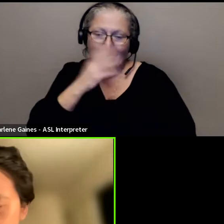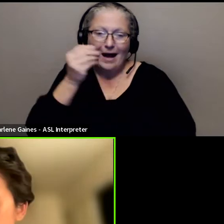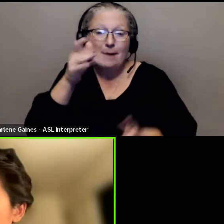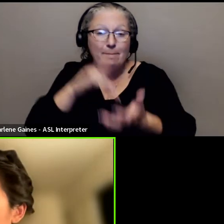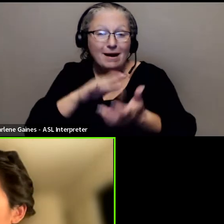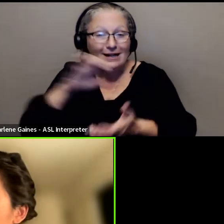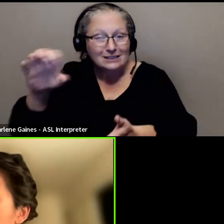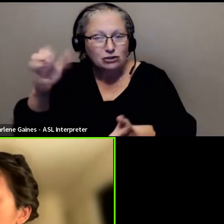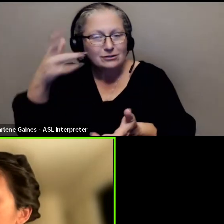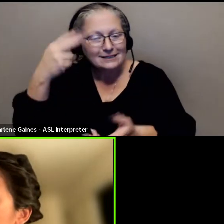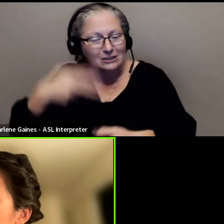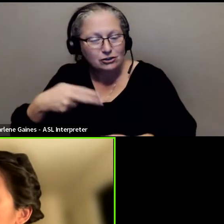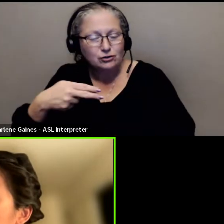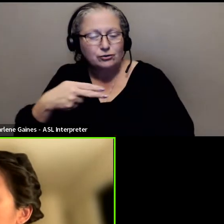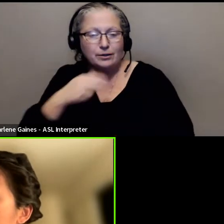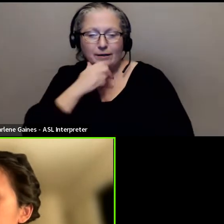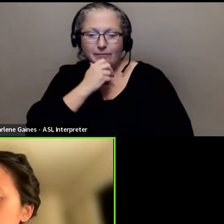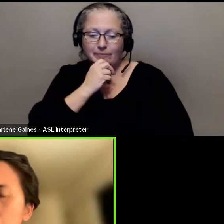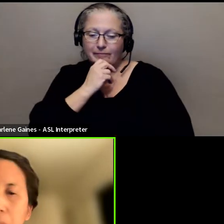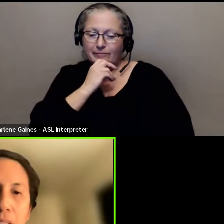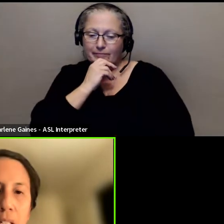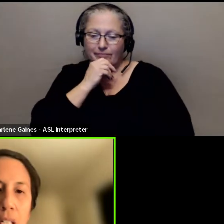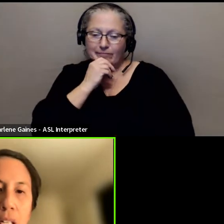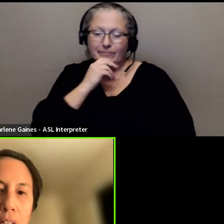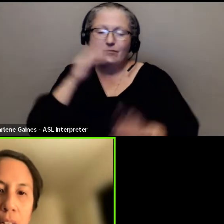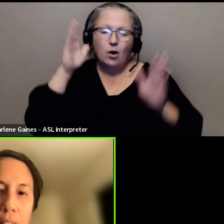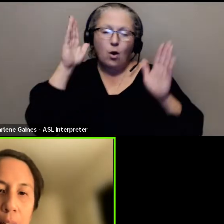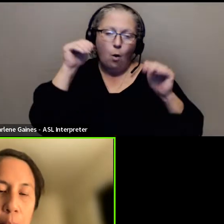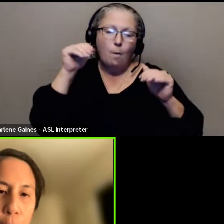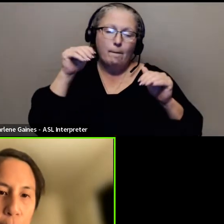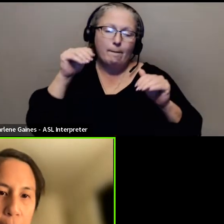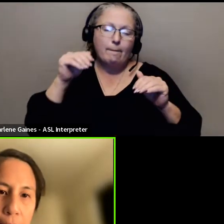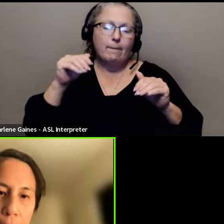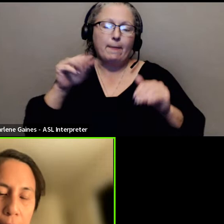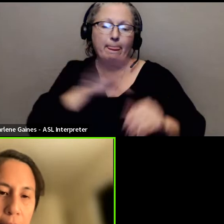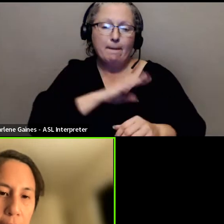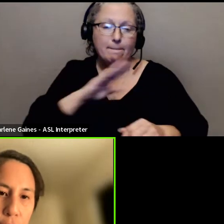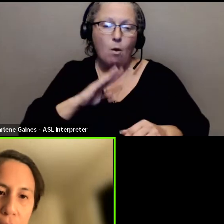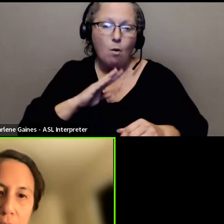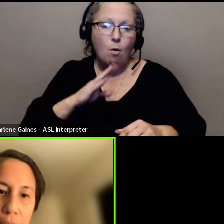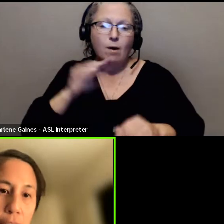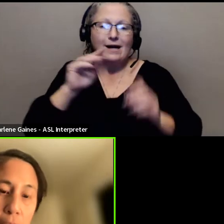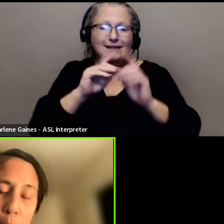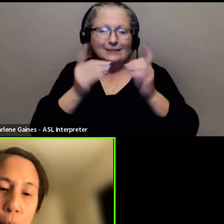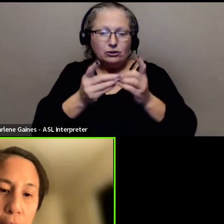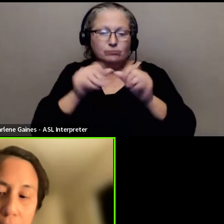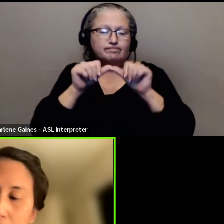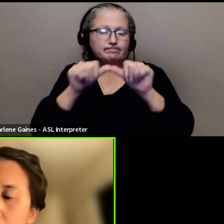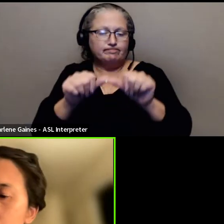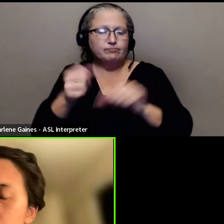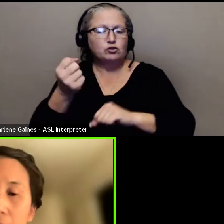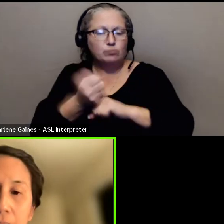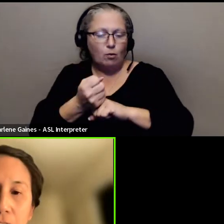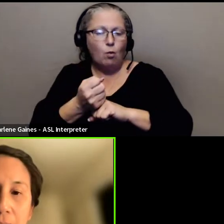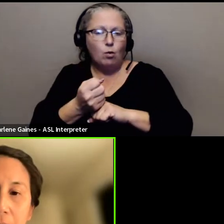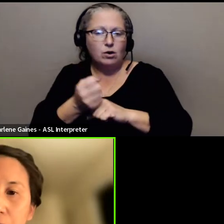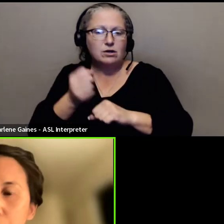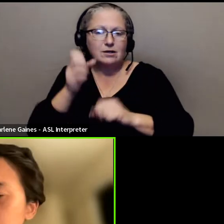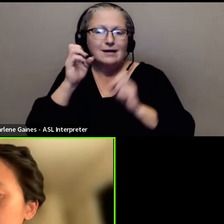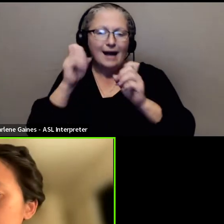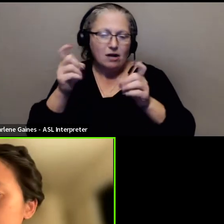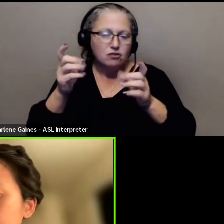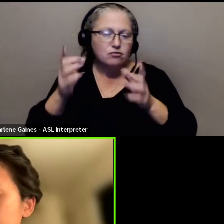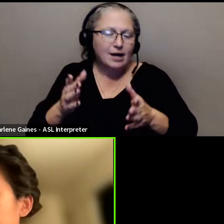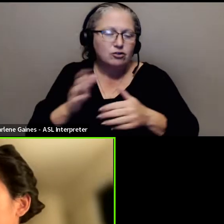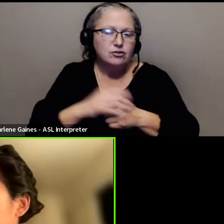Eastern history. So I would just hope that the board and the district continue to support